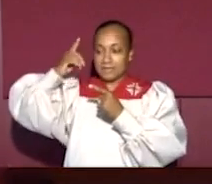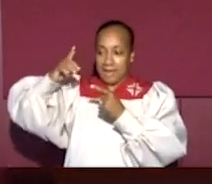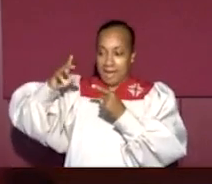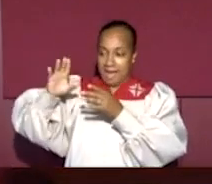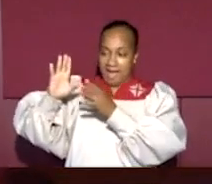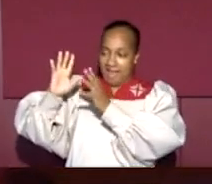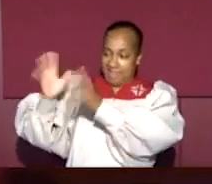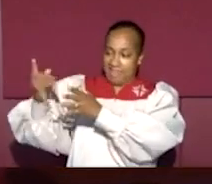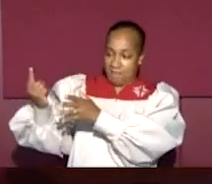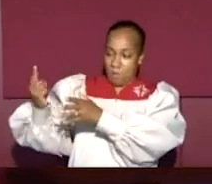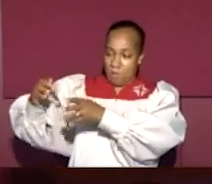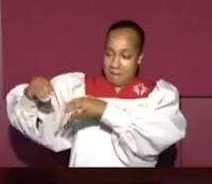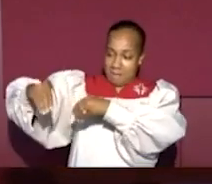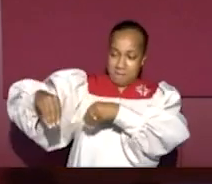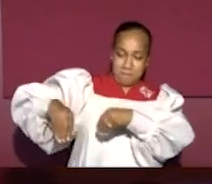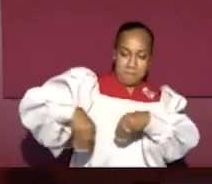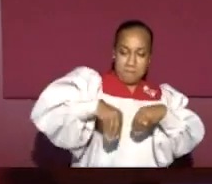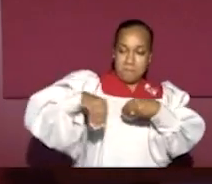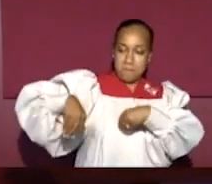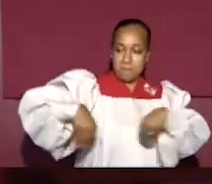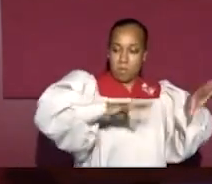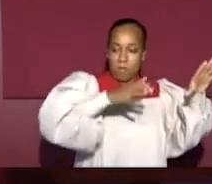have let it alone. I have moved away.